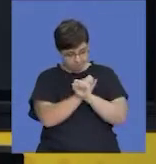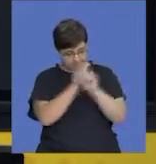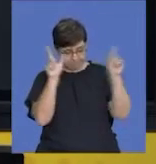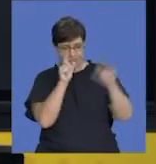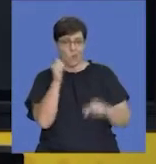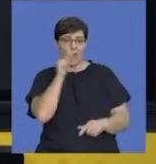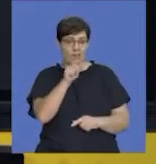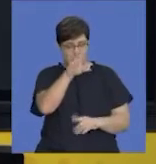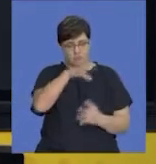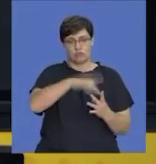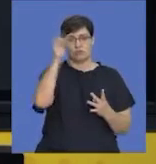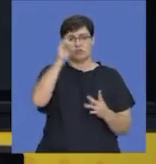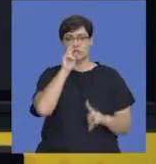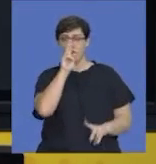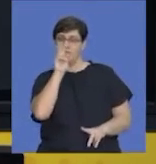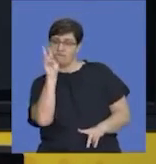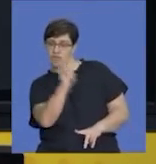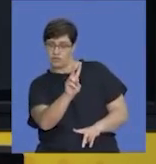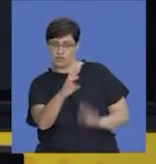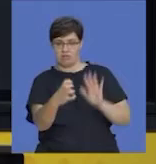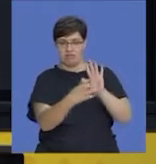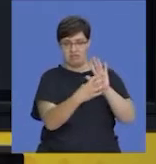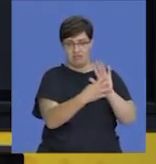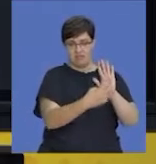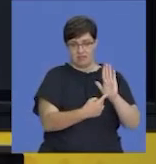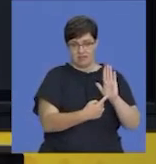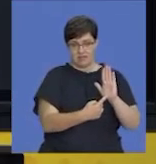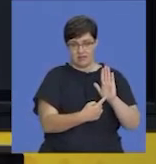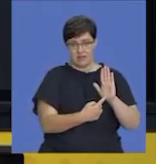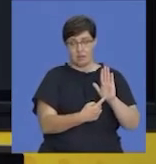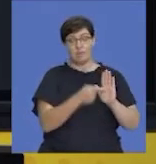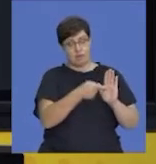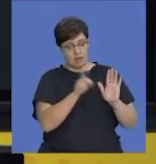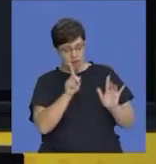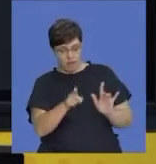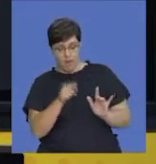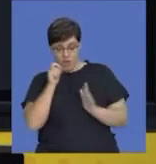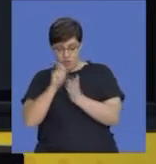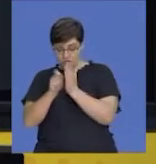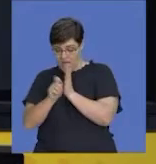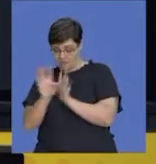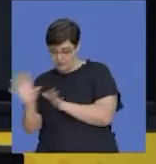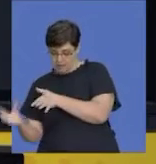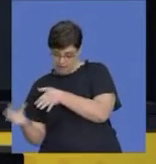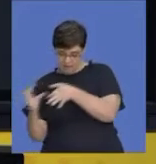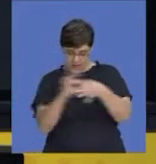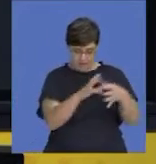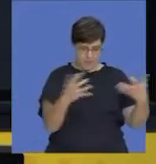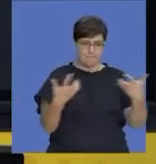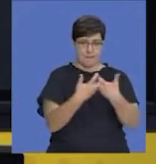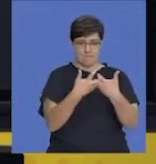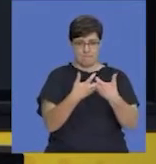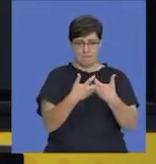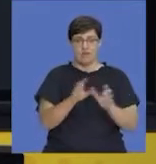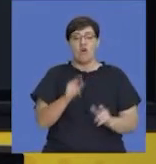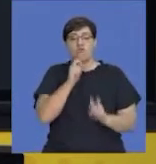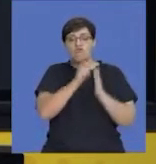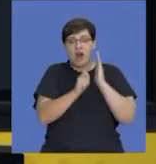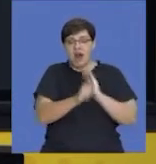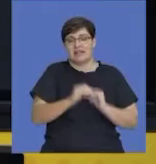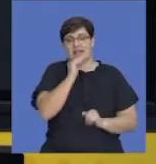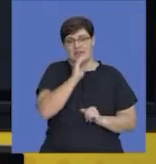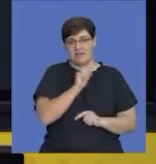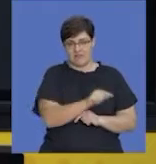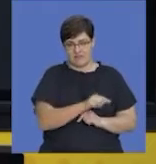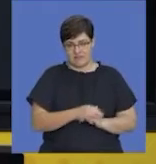vigilant when we choose a visual stimuli, that we are able to actually respond to it and write enough on it.